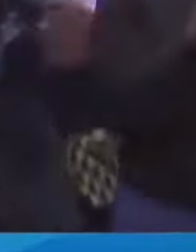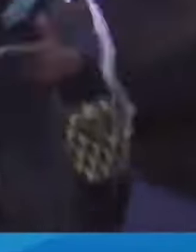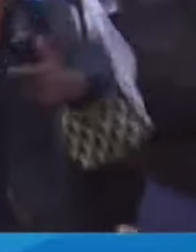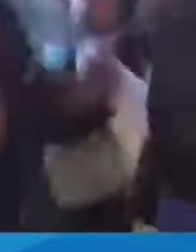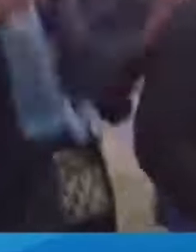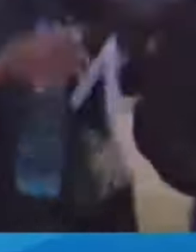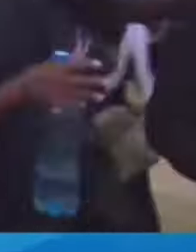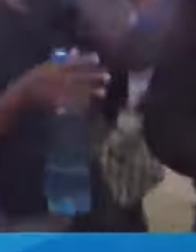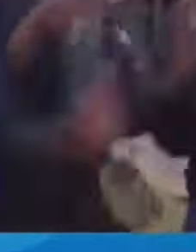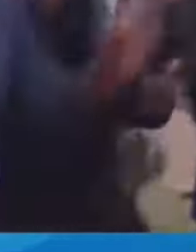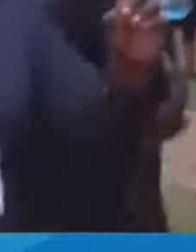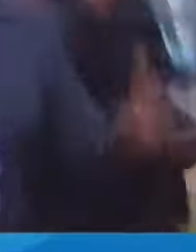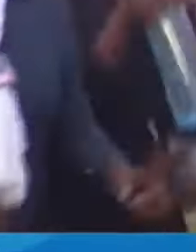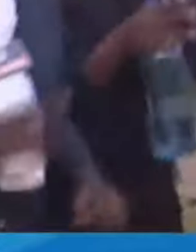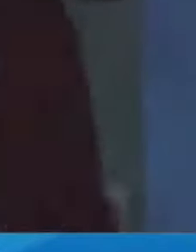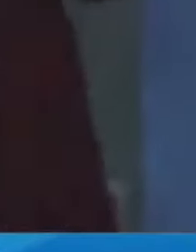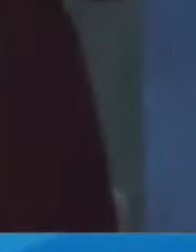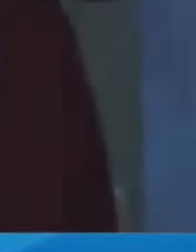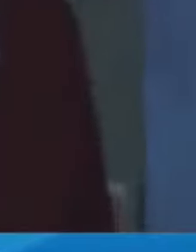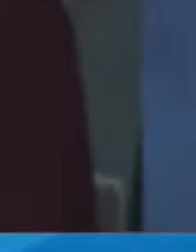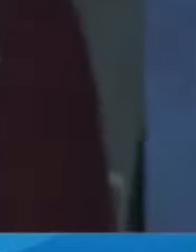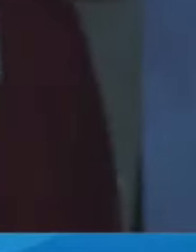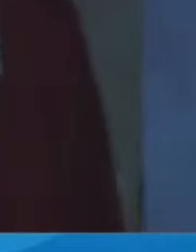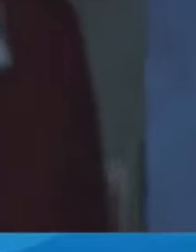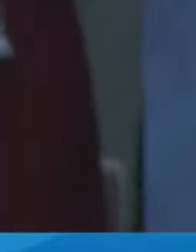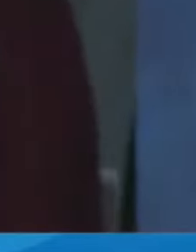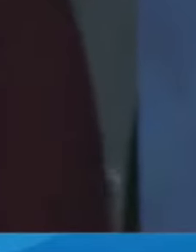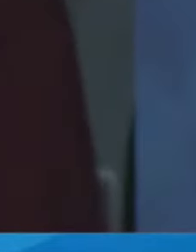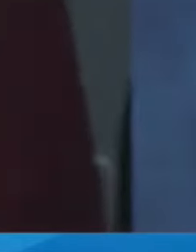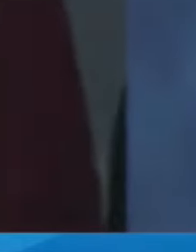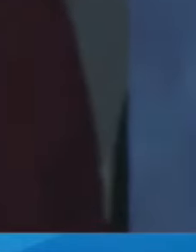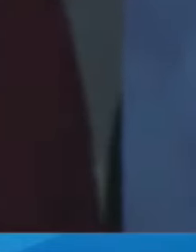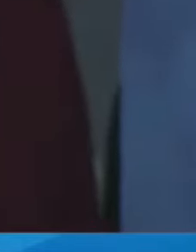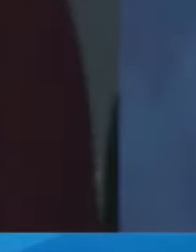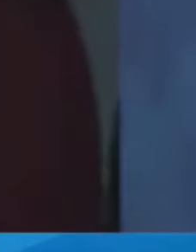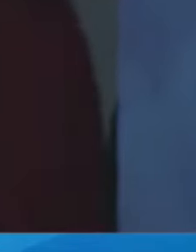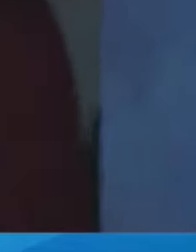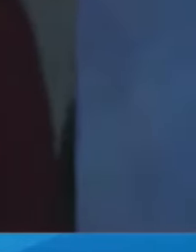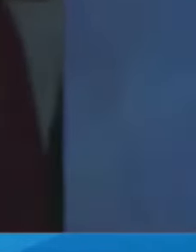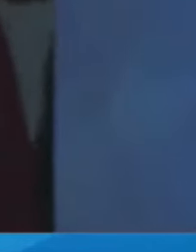come on Victory is my day